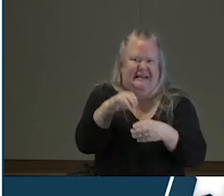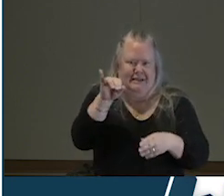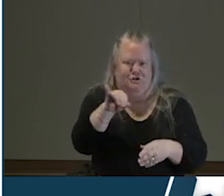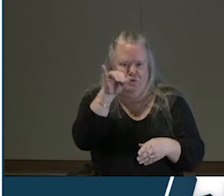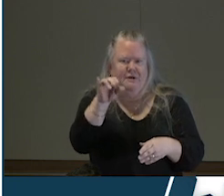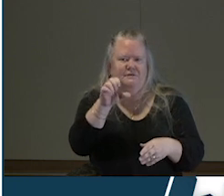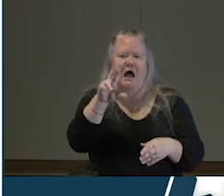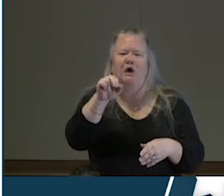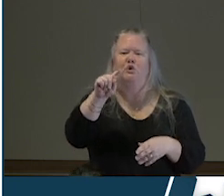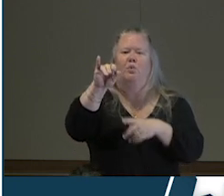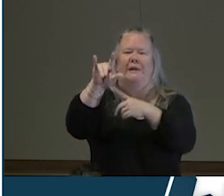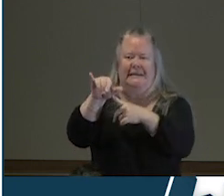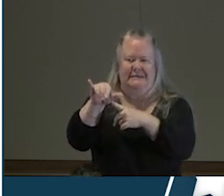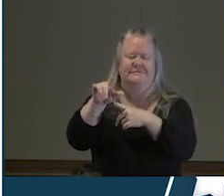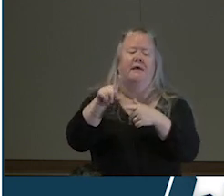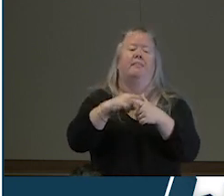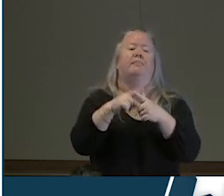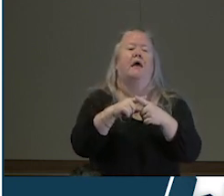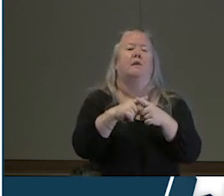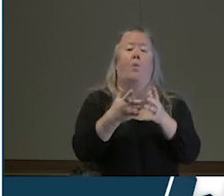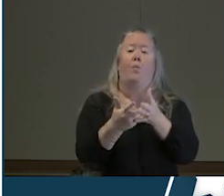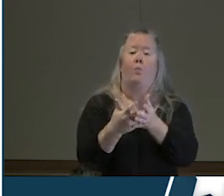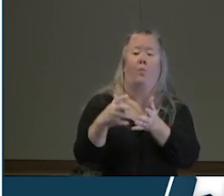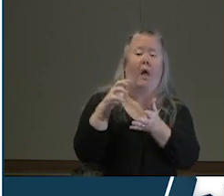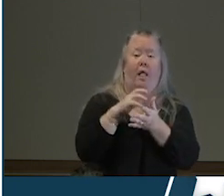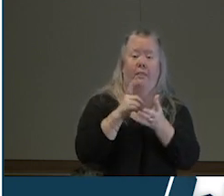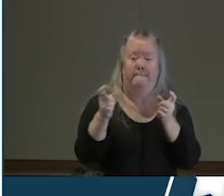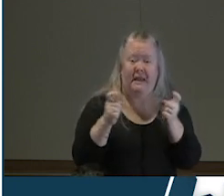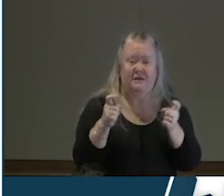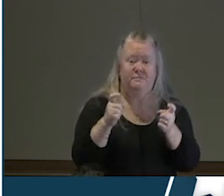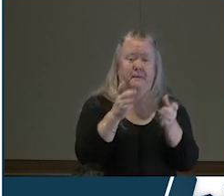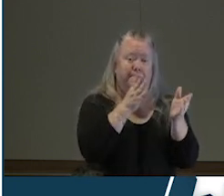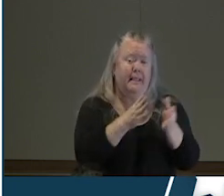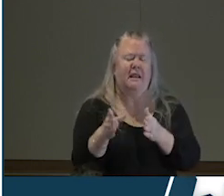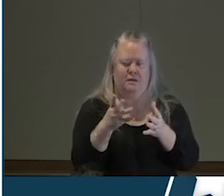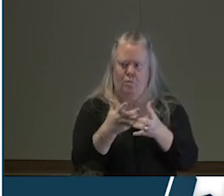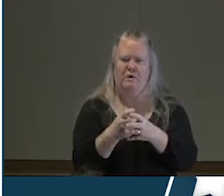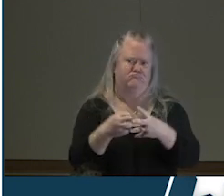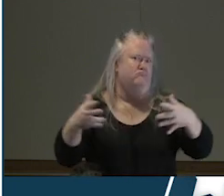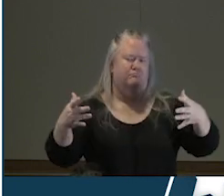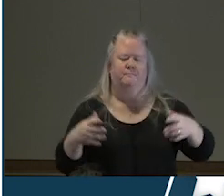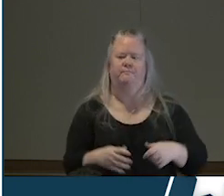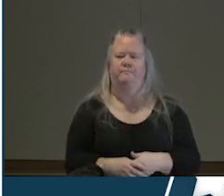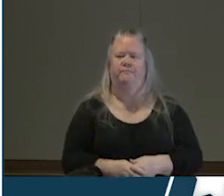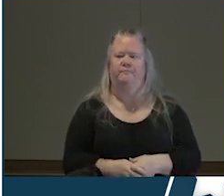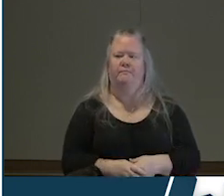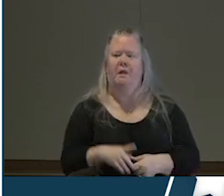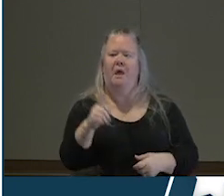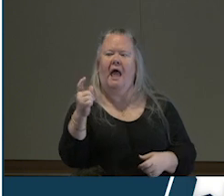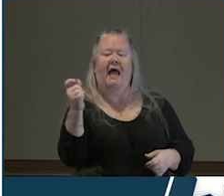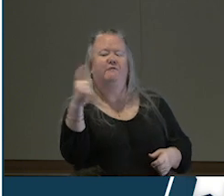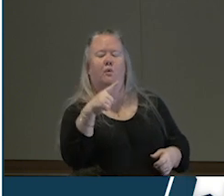and annuities and grew wealth management and planning from there. Yes.